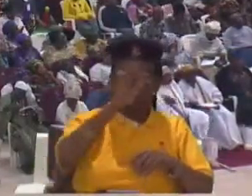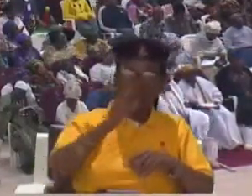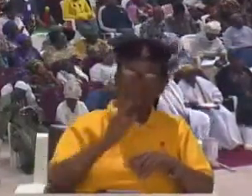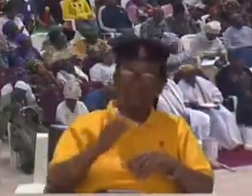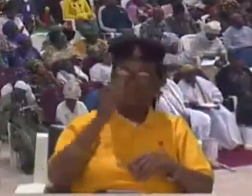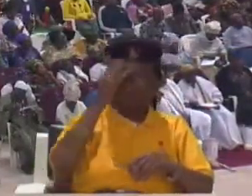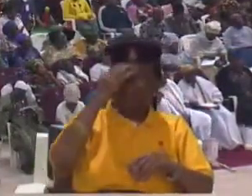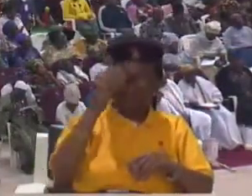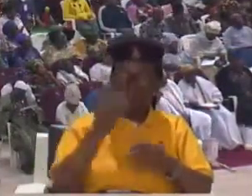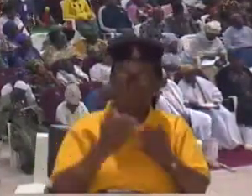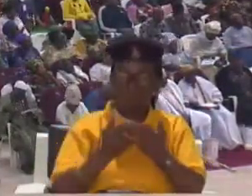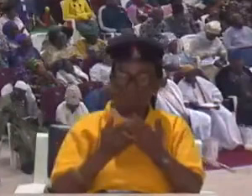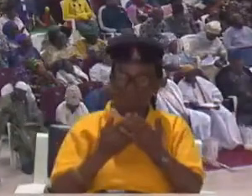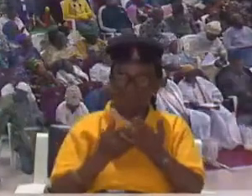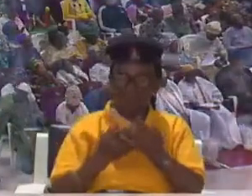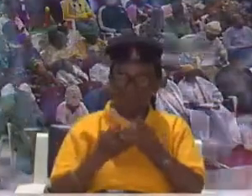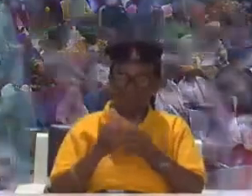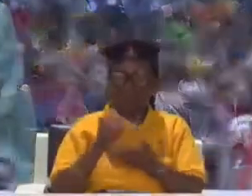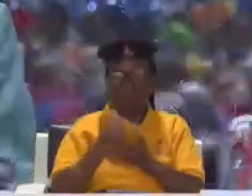sorrow.